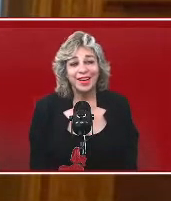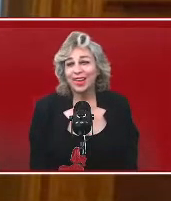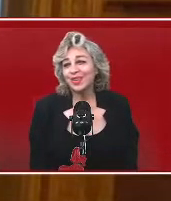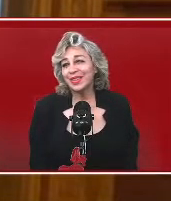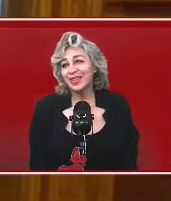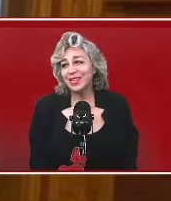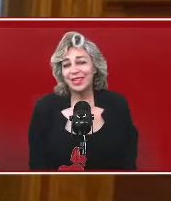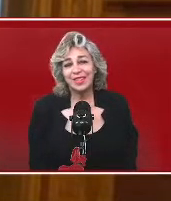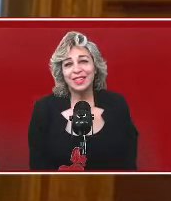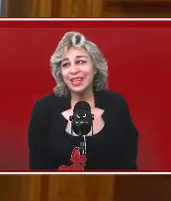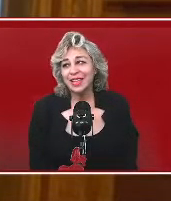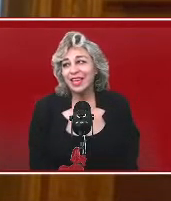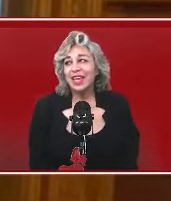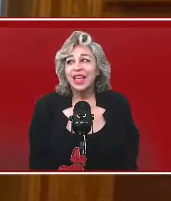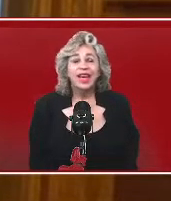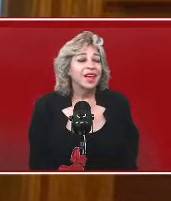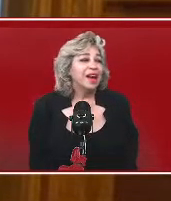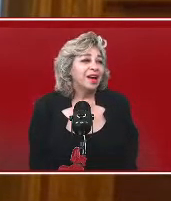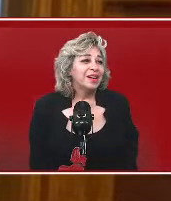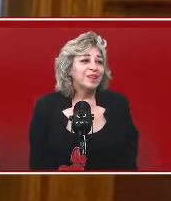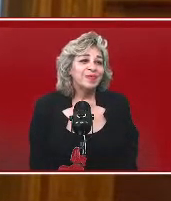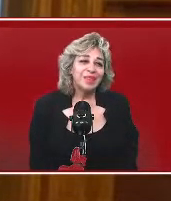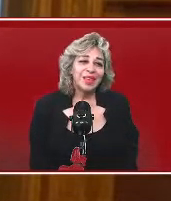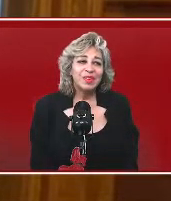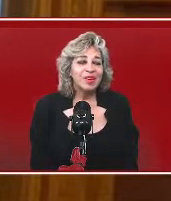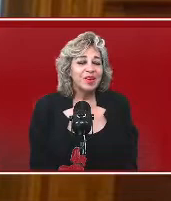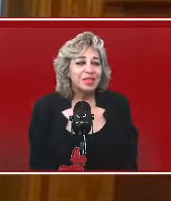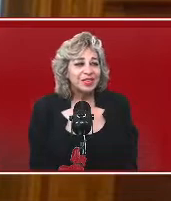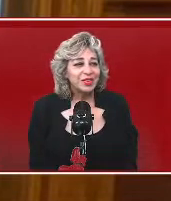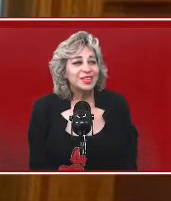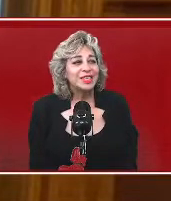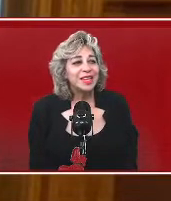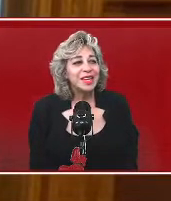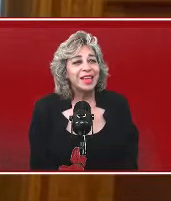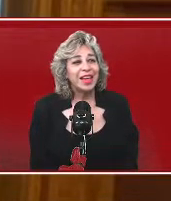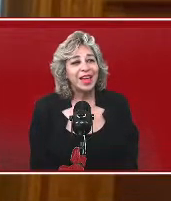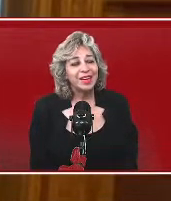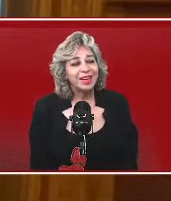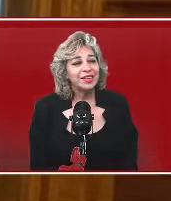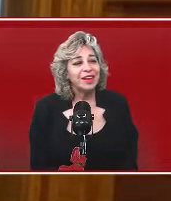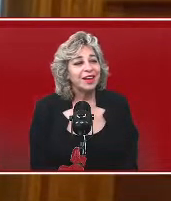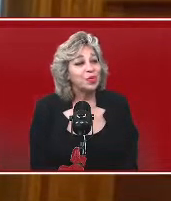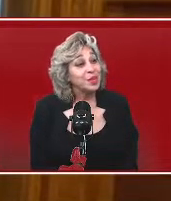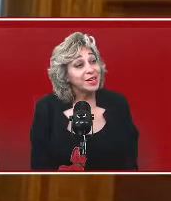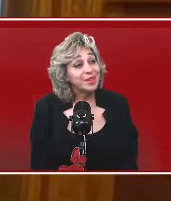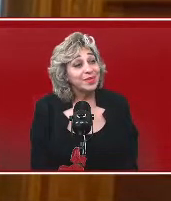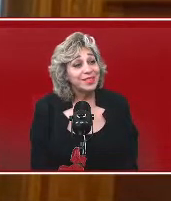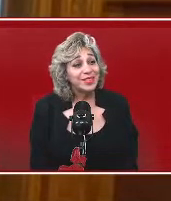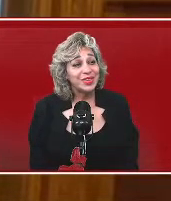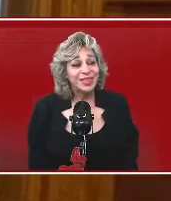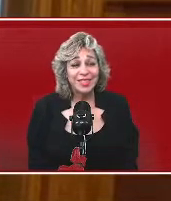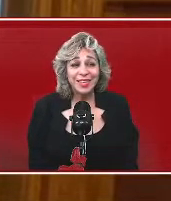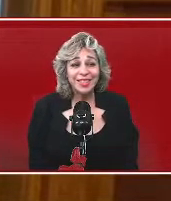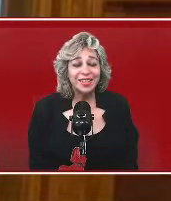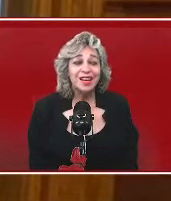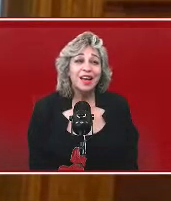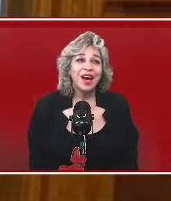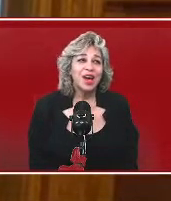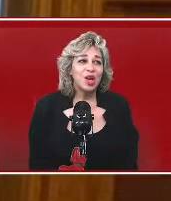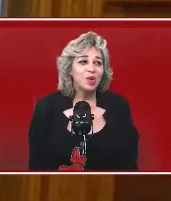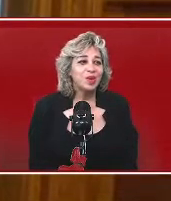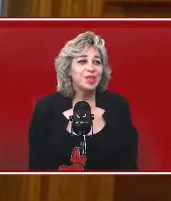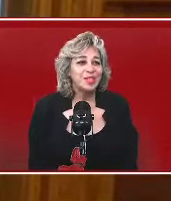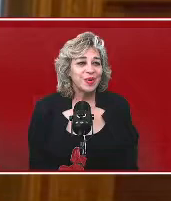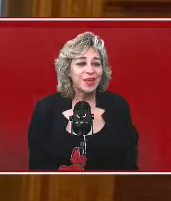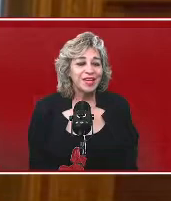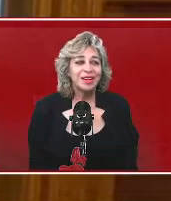and Cacagote77. Thank you very much for visiting. And we're done with this translation. I